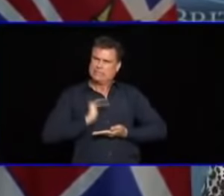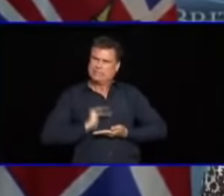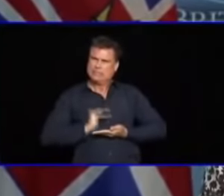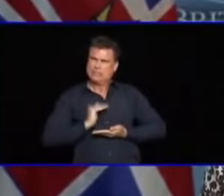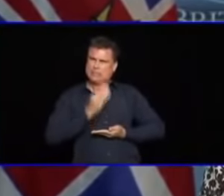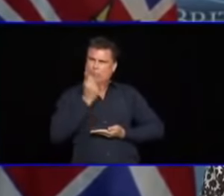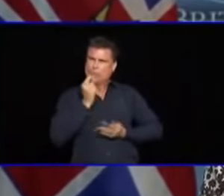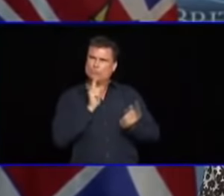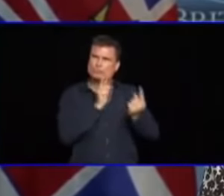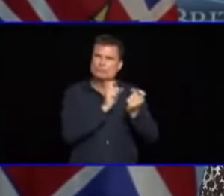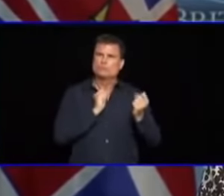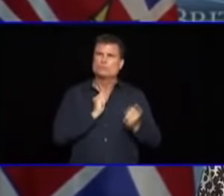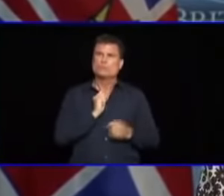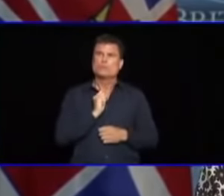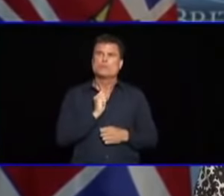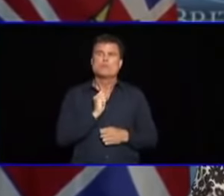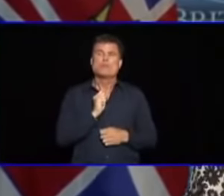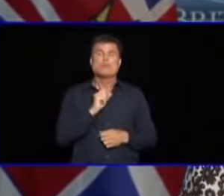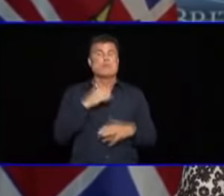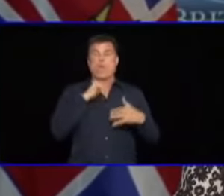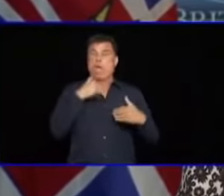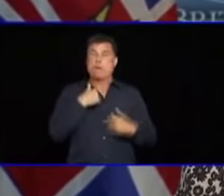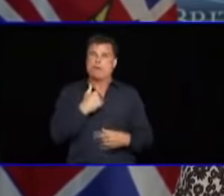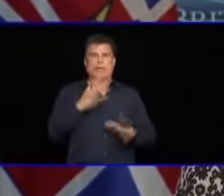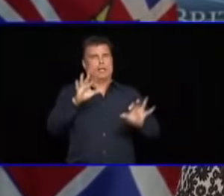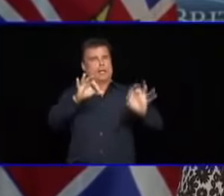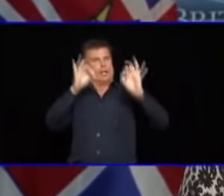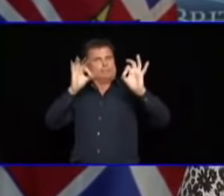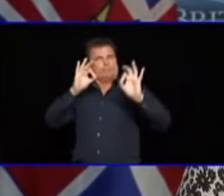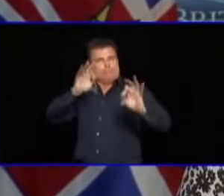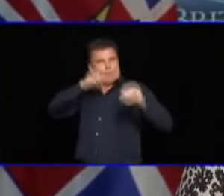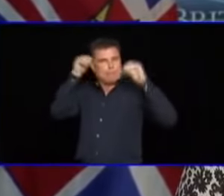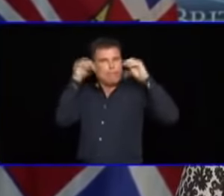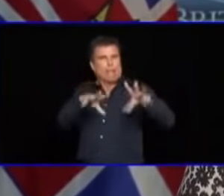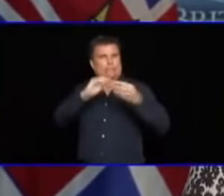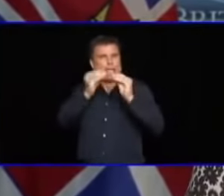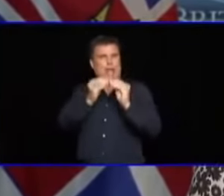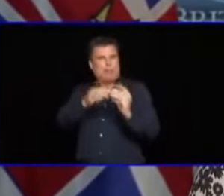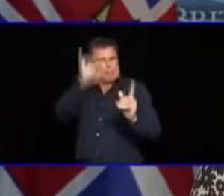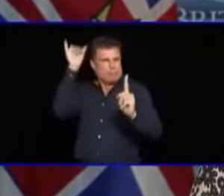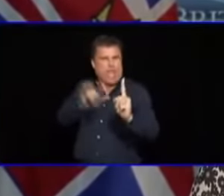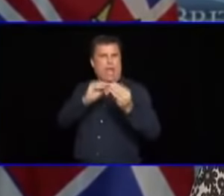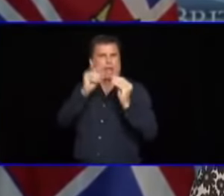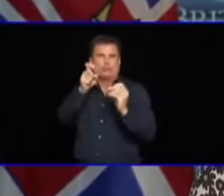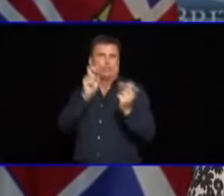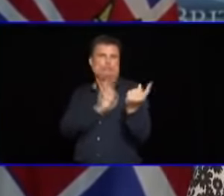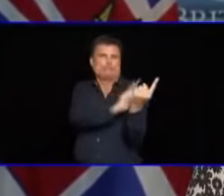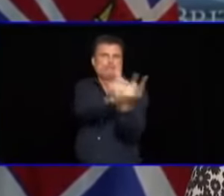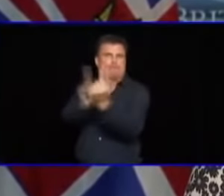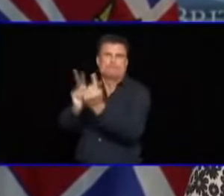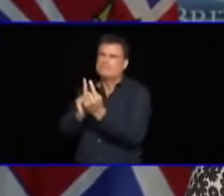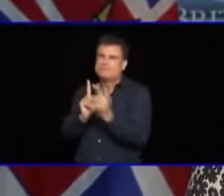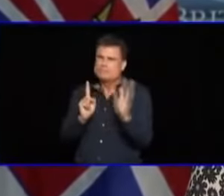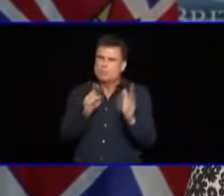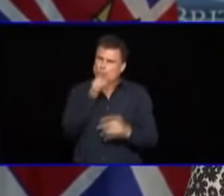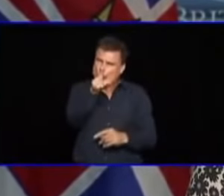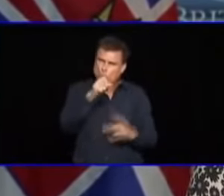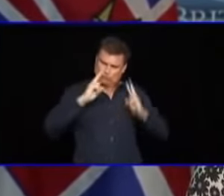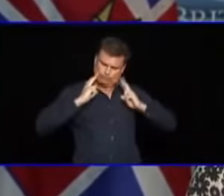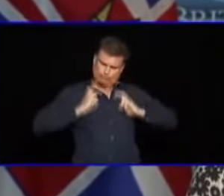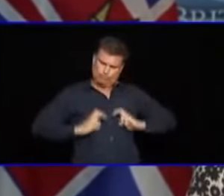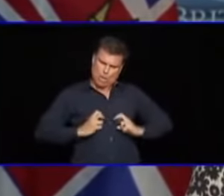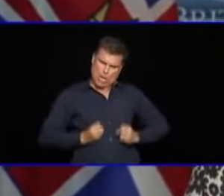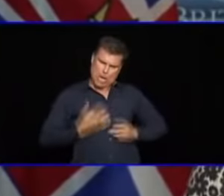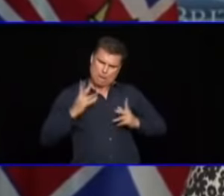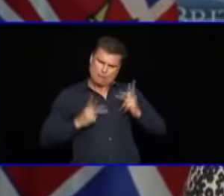that those numbers need to stay very small. So if you know you have more interactions ahead, for example, if you're returning